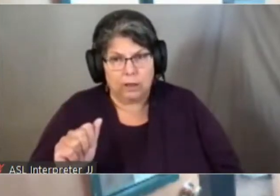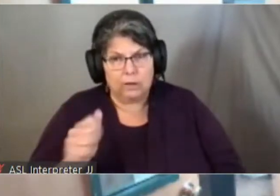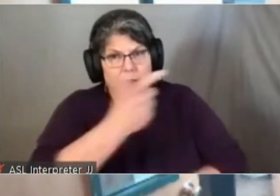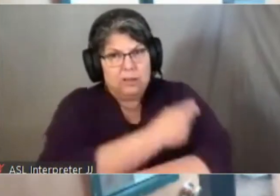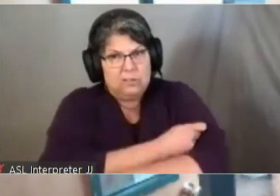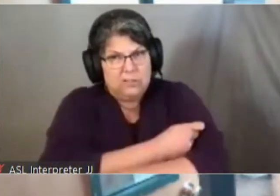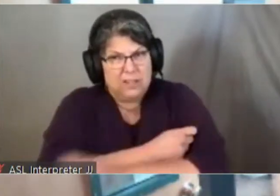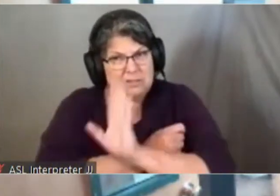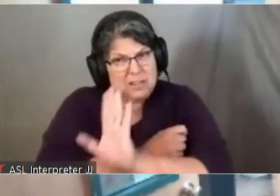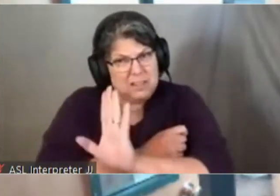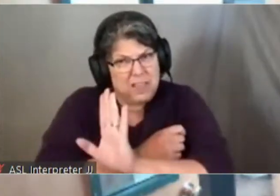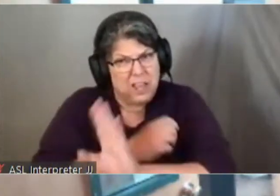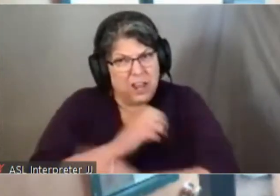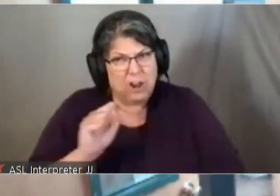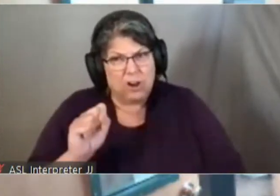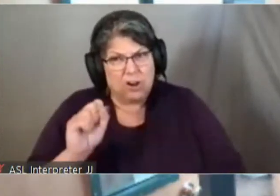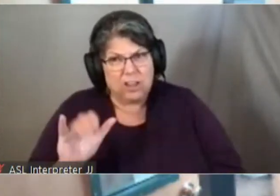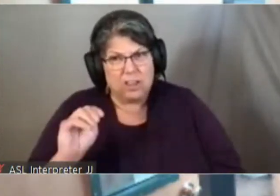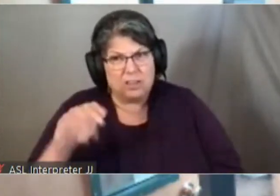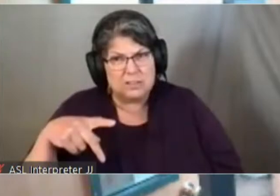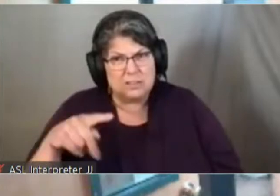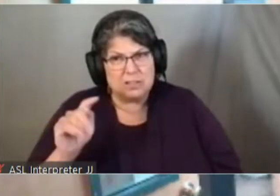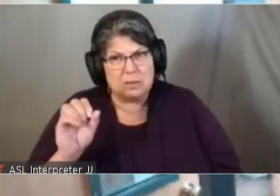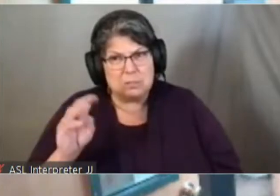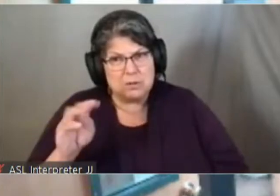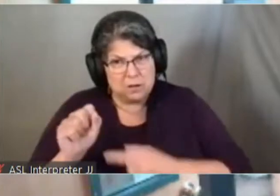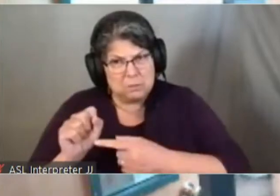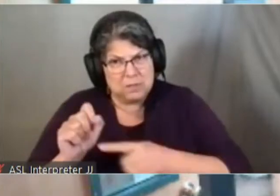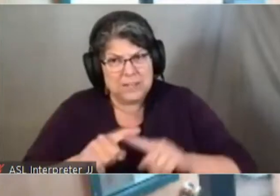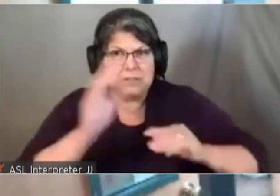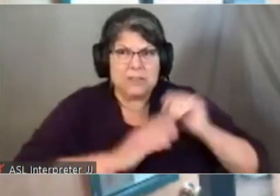from those who took the Pfizer vaccine?